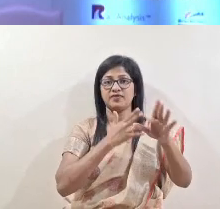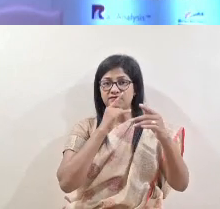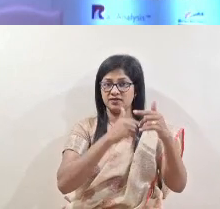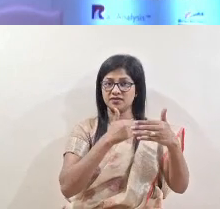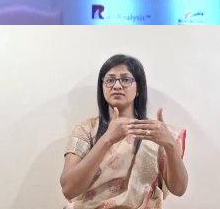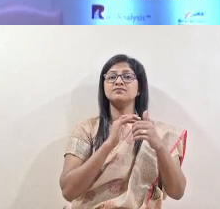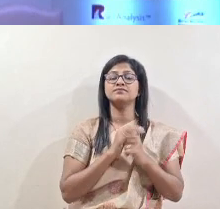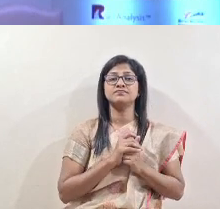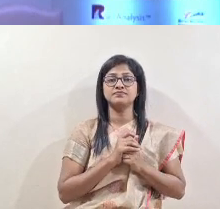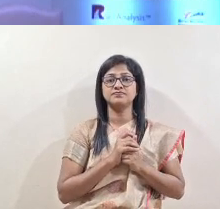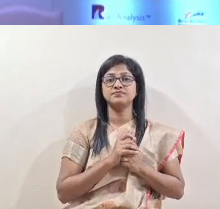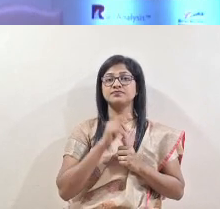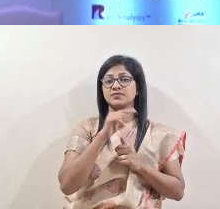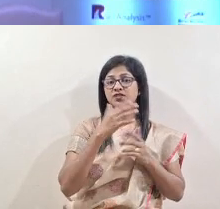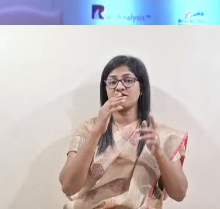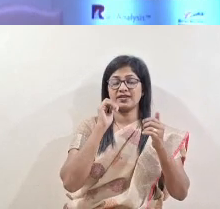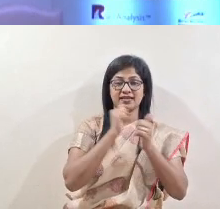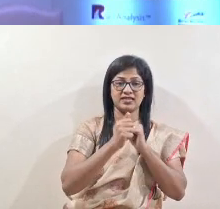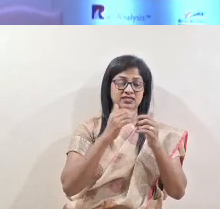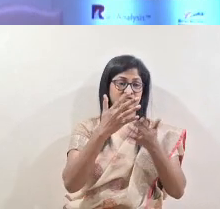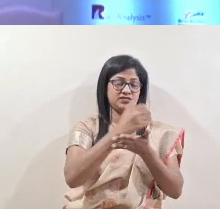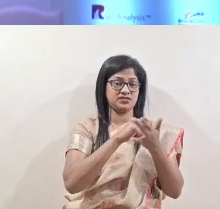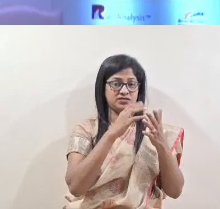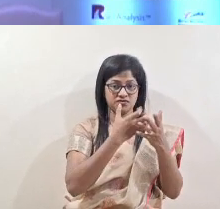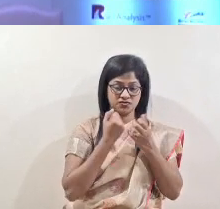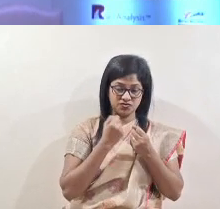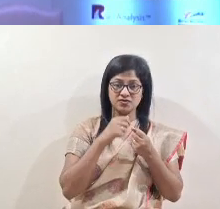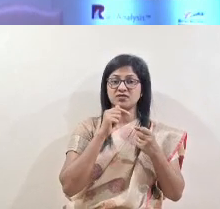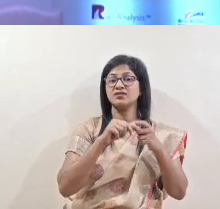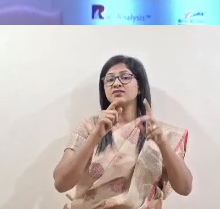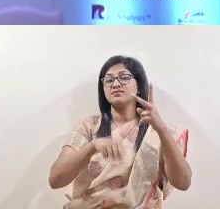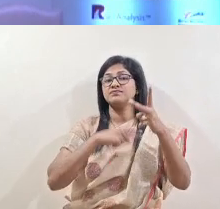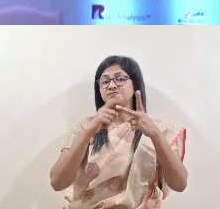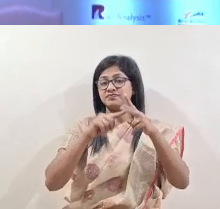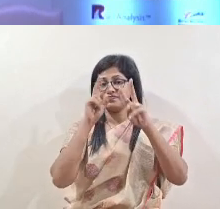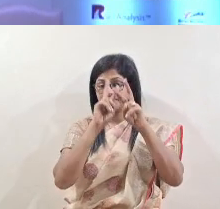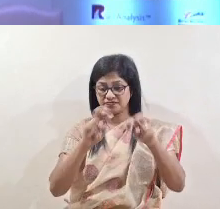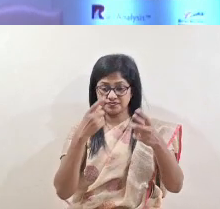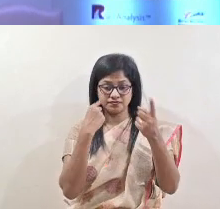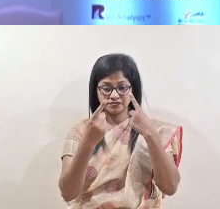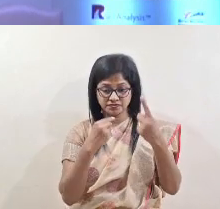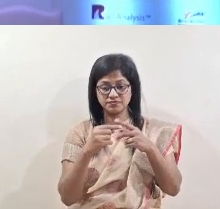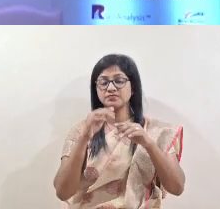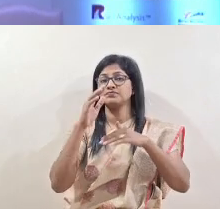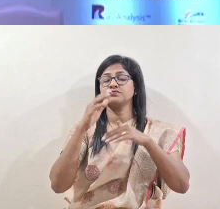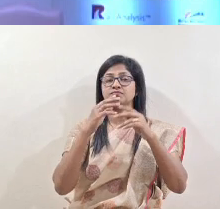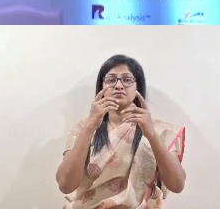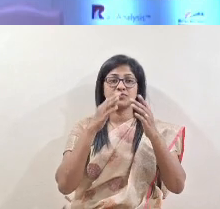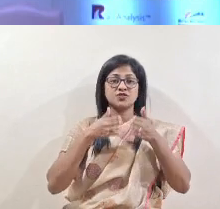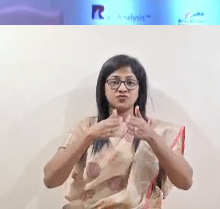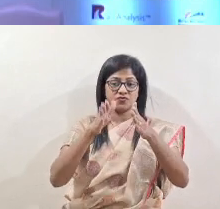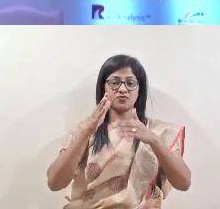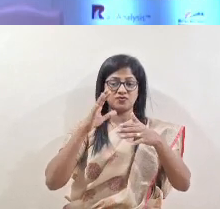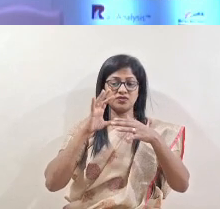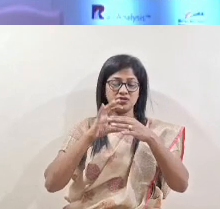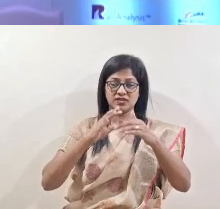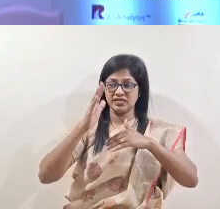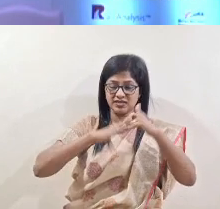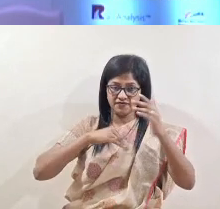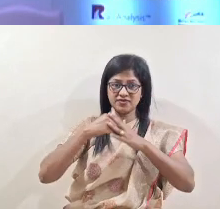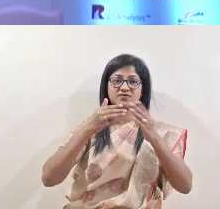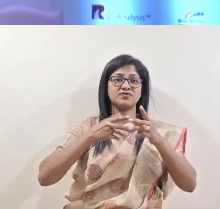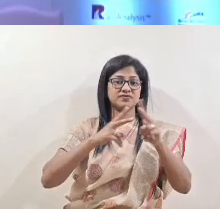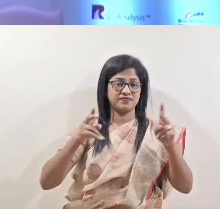period for which we got the crash data. Number next was to investigate the influence of various road infrastructure elements on the fatal crashes